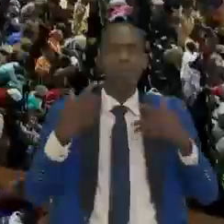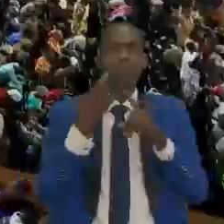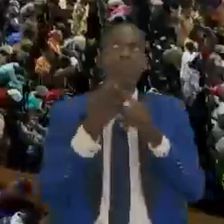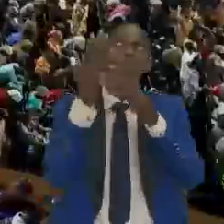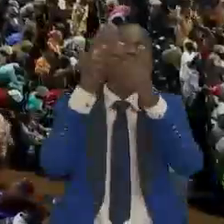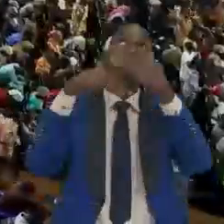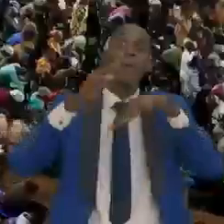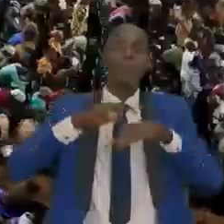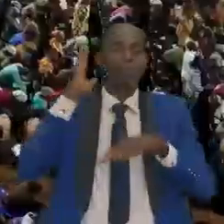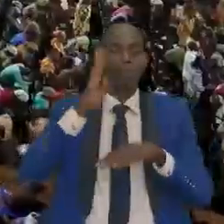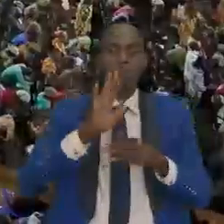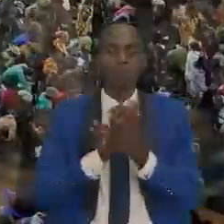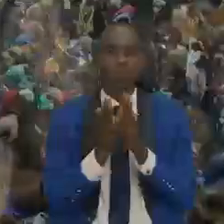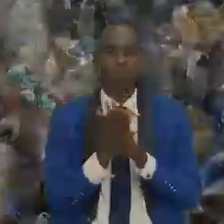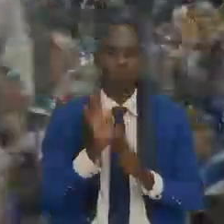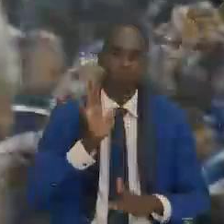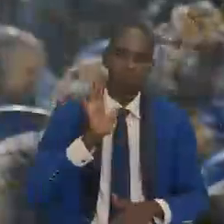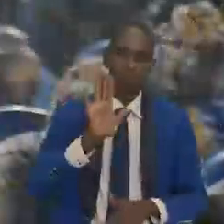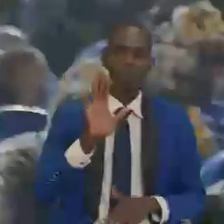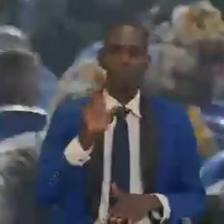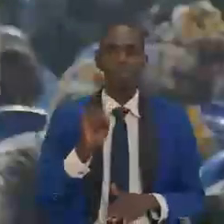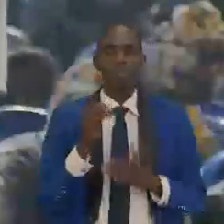yours right now.